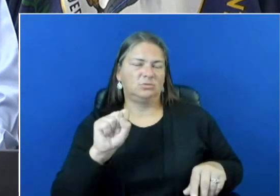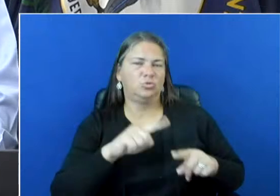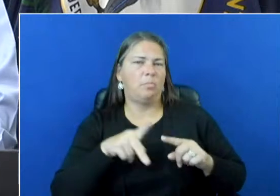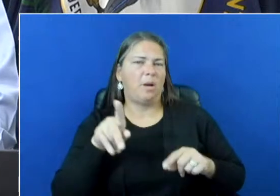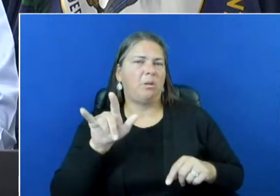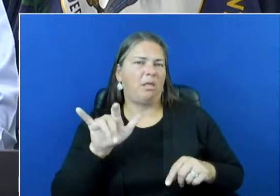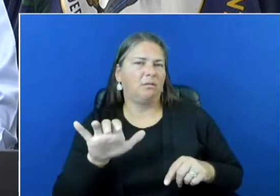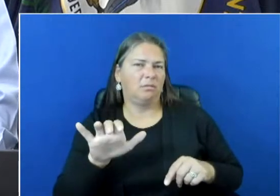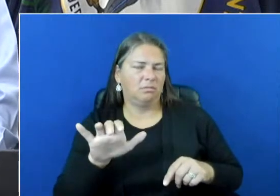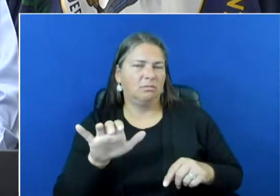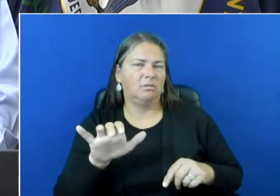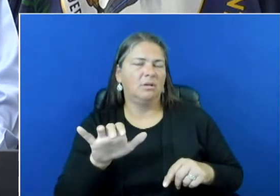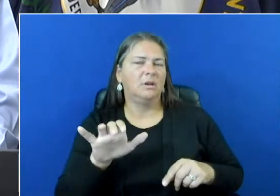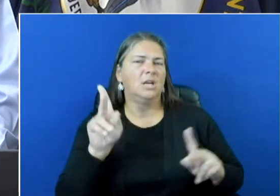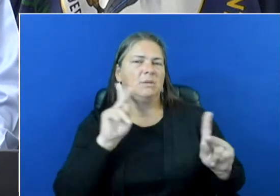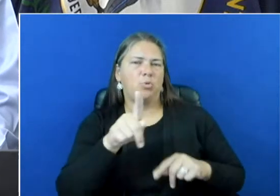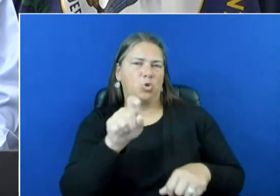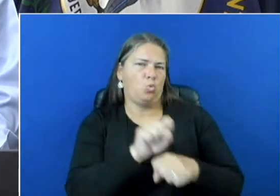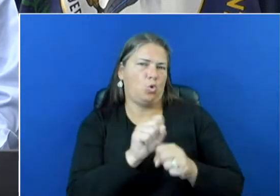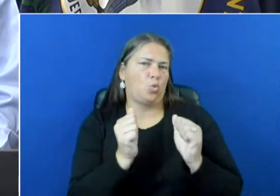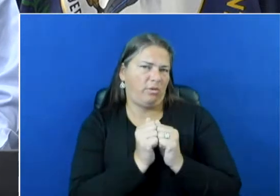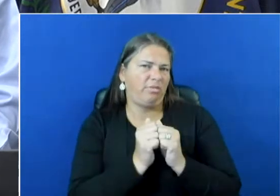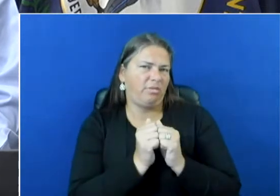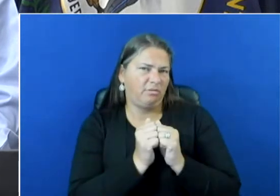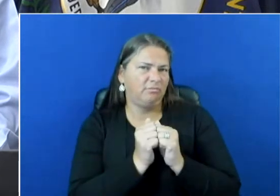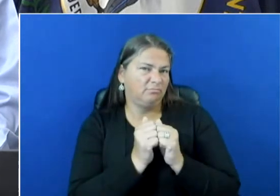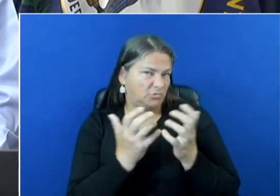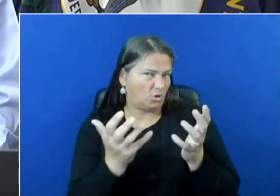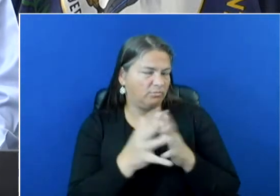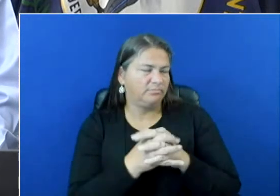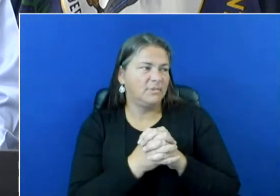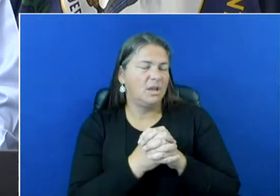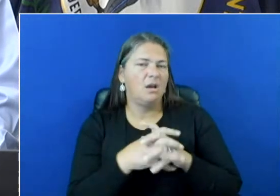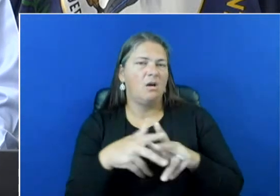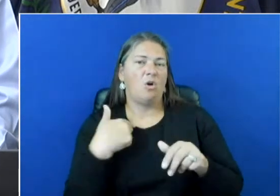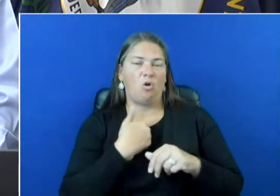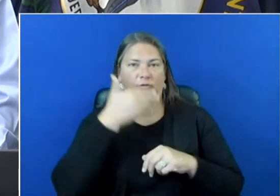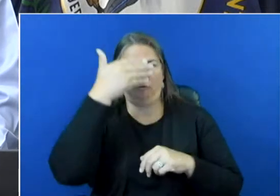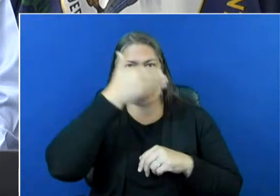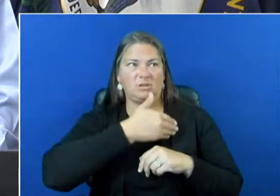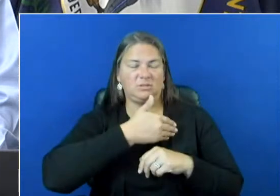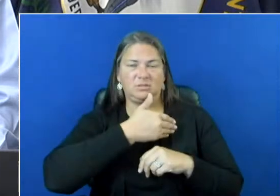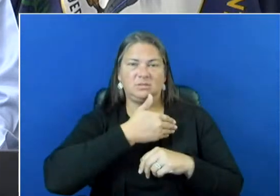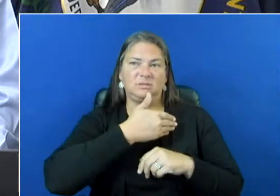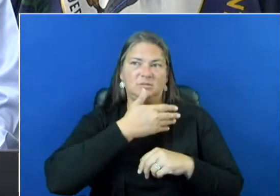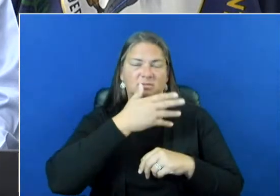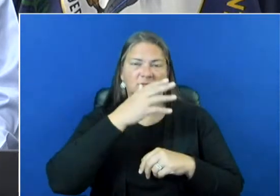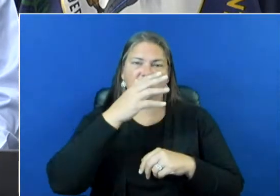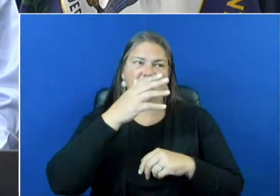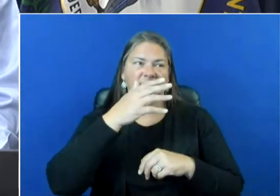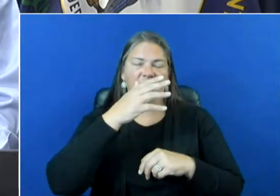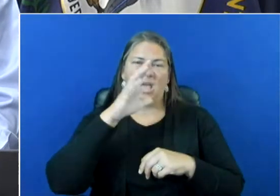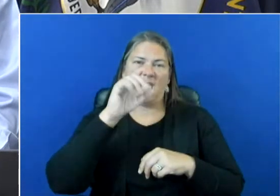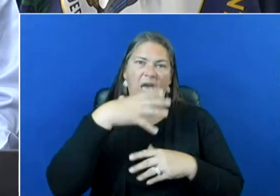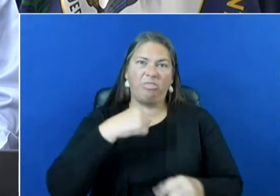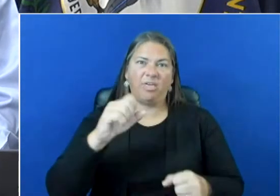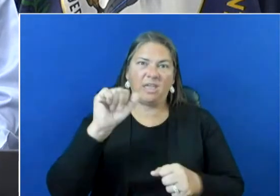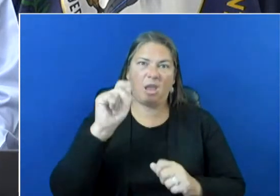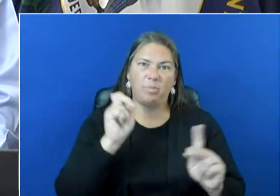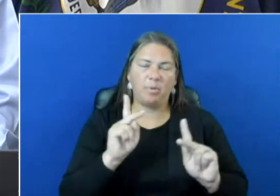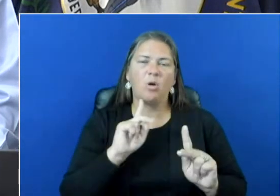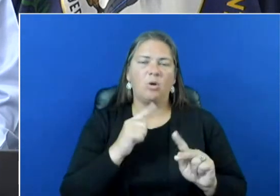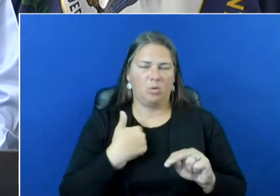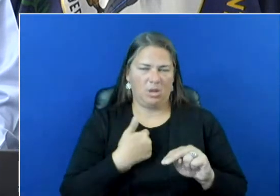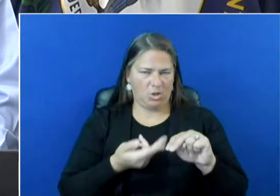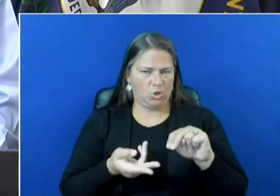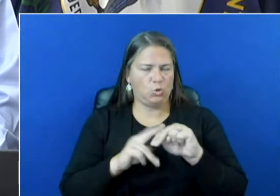that you work with. So in certainly our front-facing healthcare settings, we are increasing the